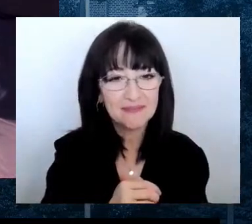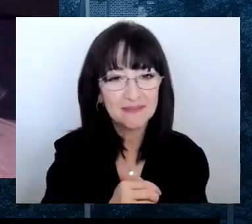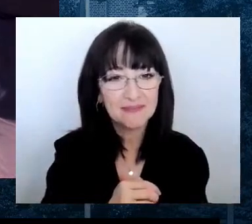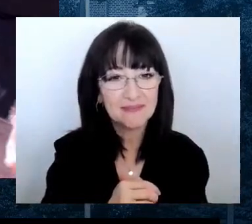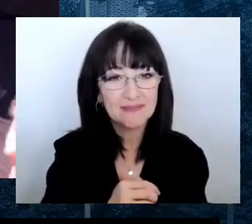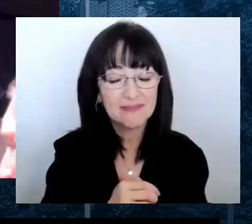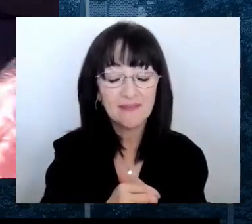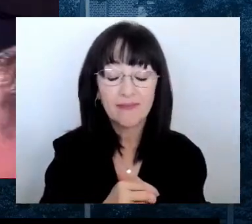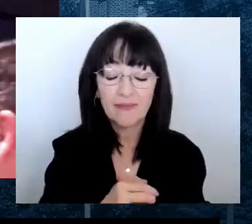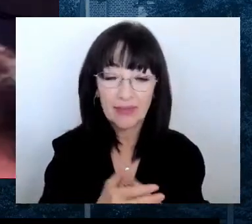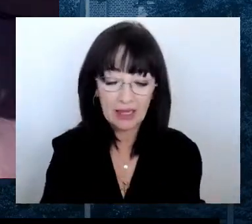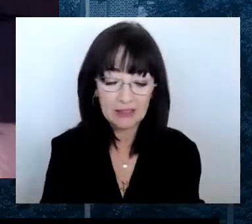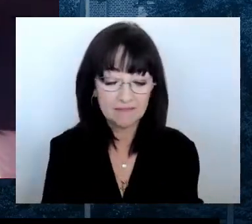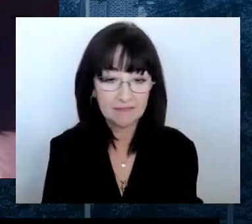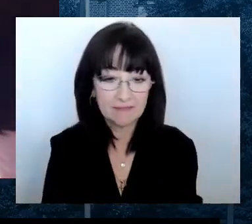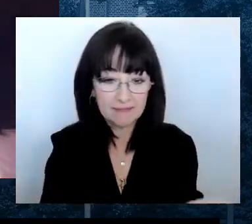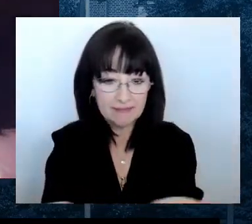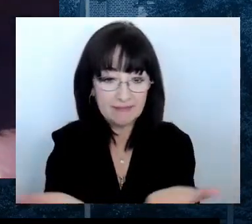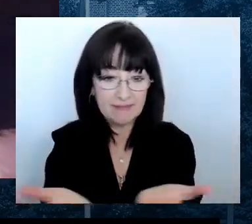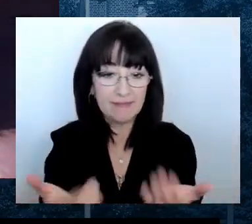I have before me,